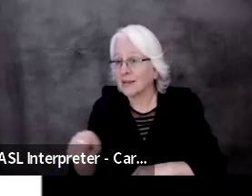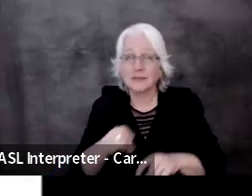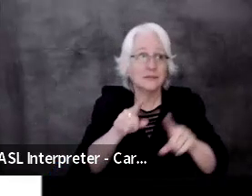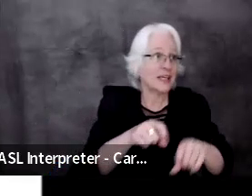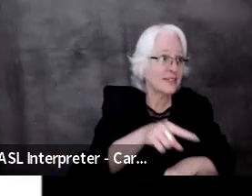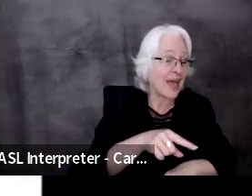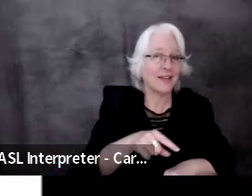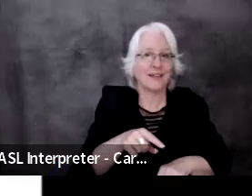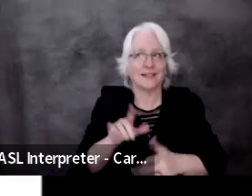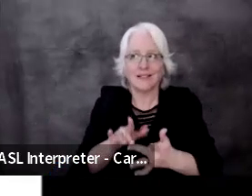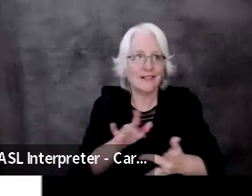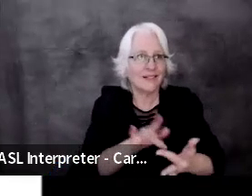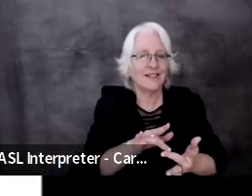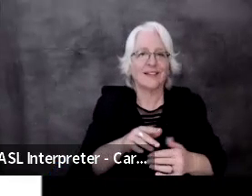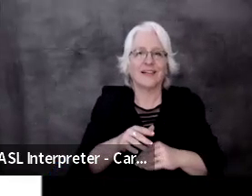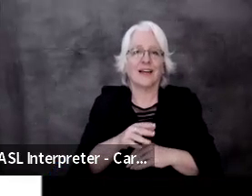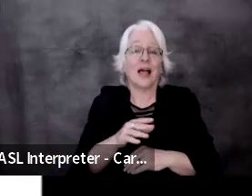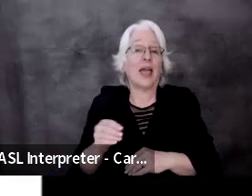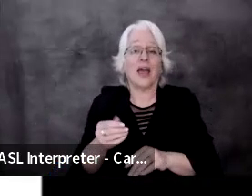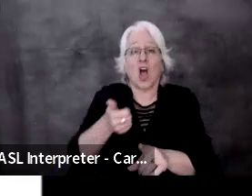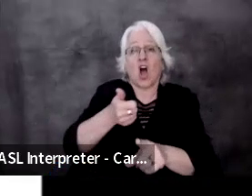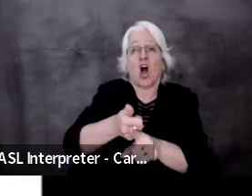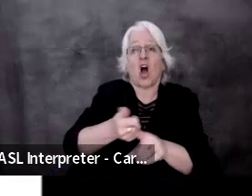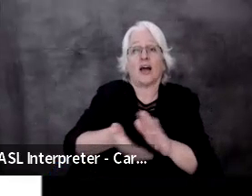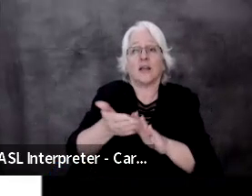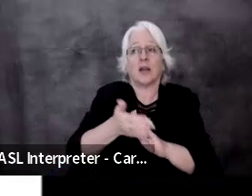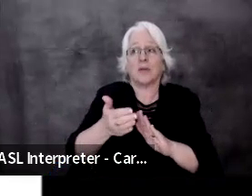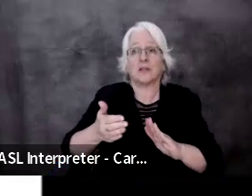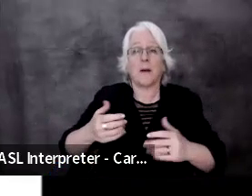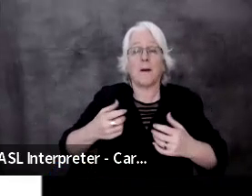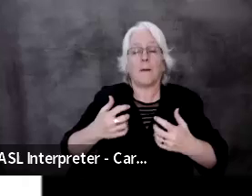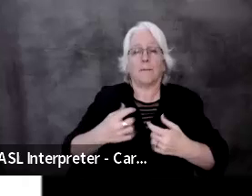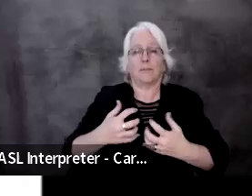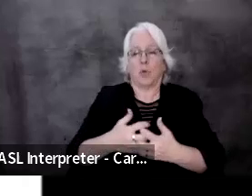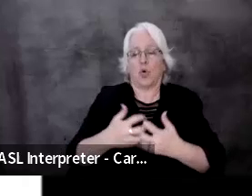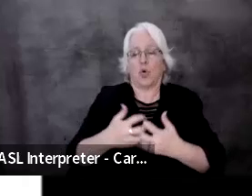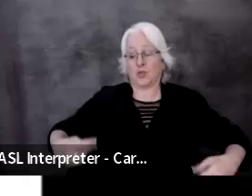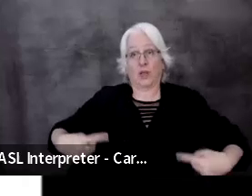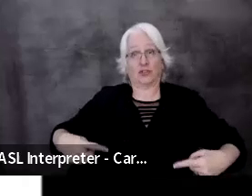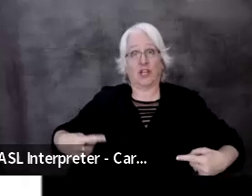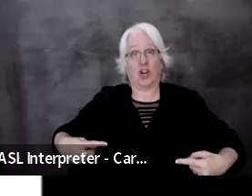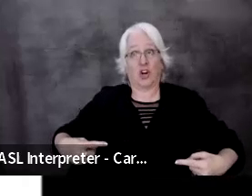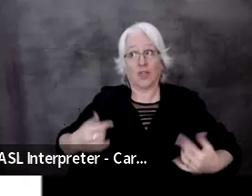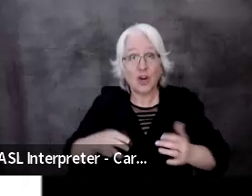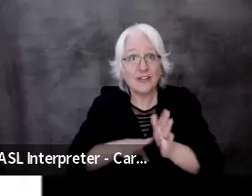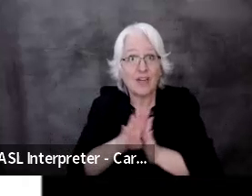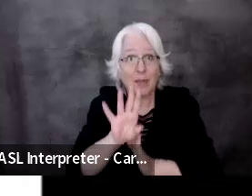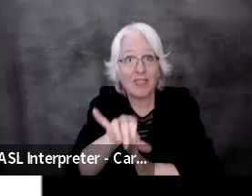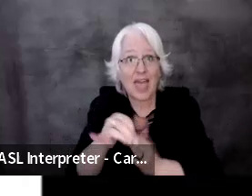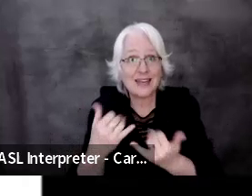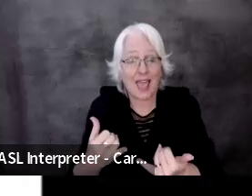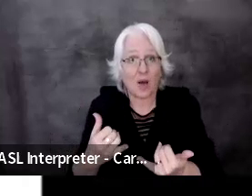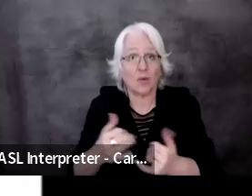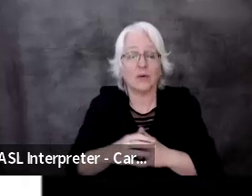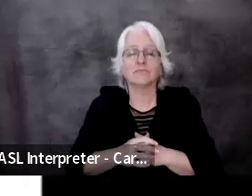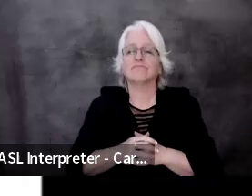right, in regard to autonomous motorized wheelchairs are being developed. And these are the